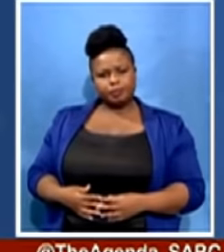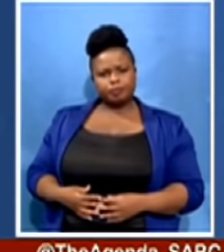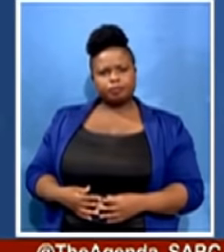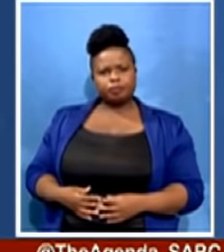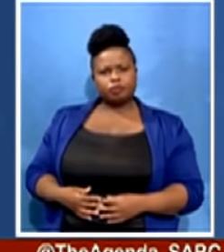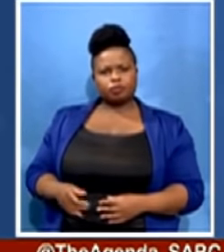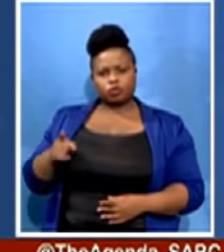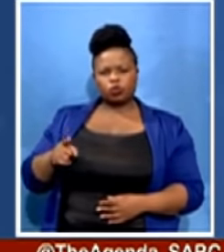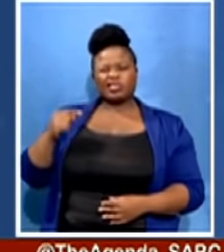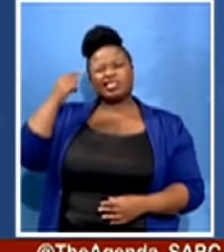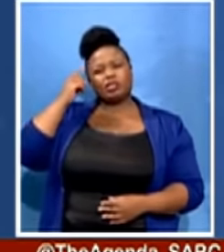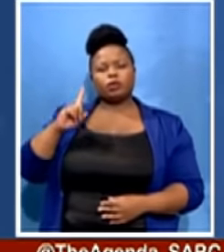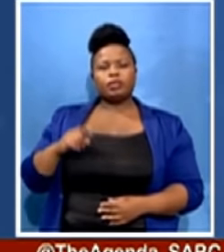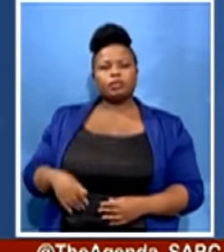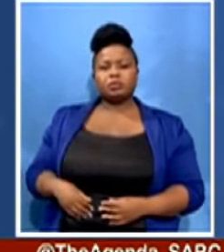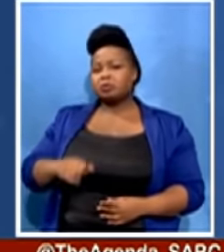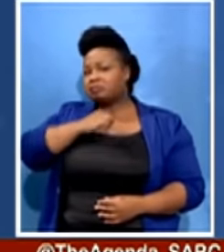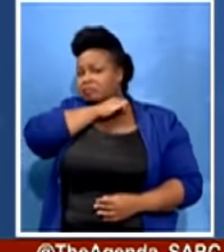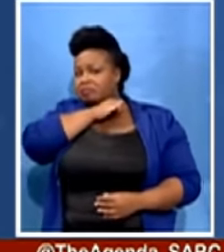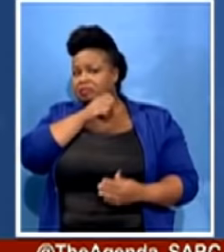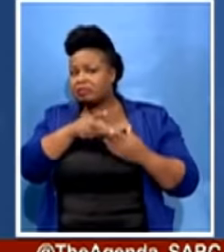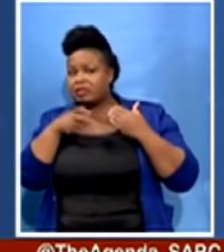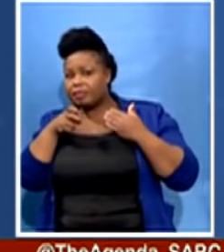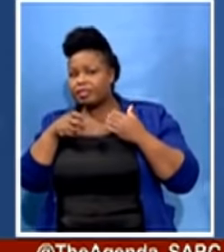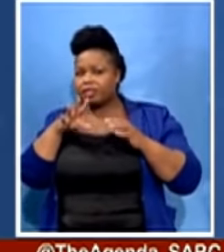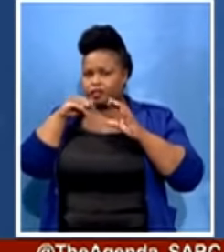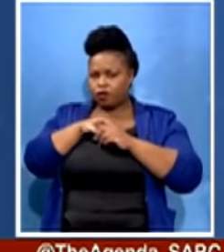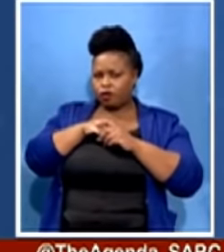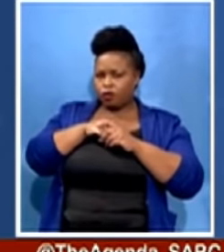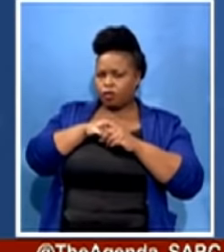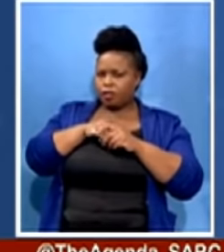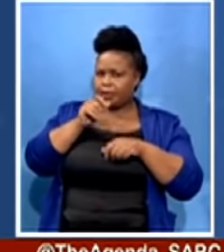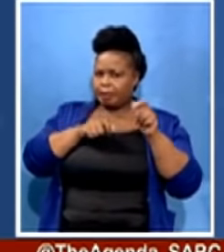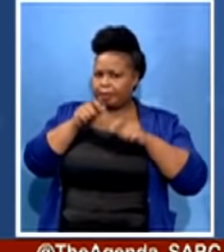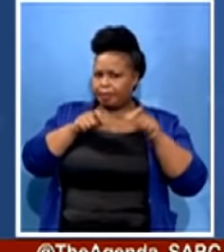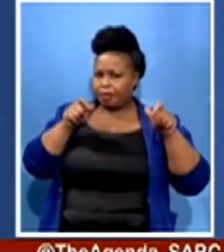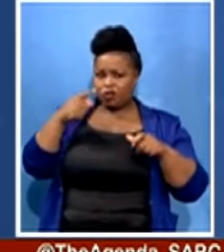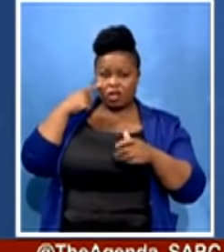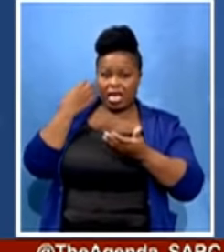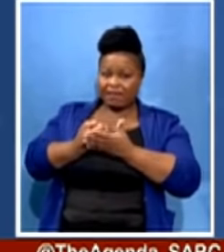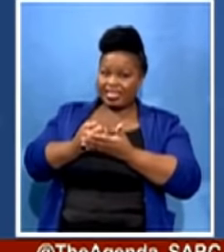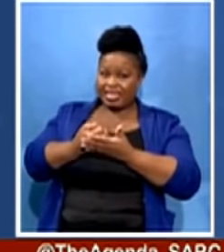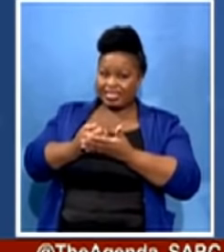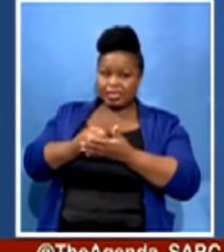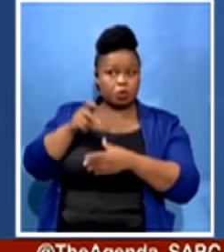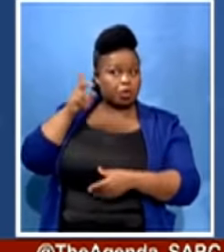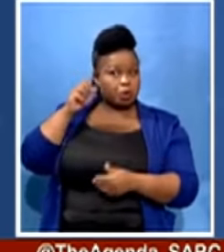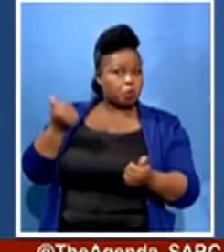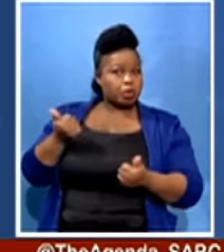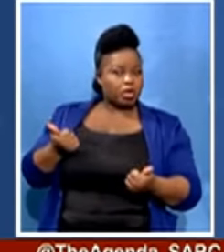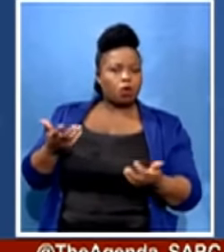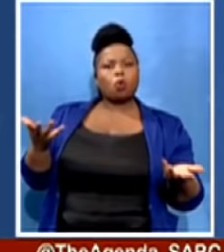have anything to do with any evidence that has been heard already or evidence that is yet to be